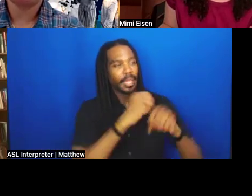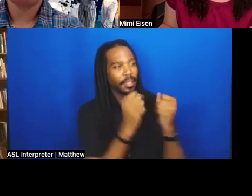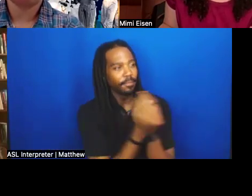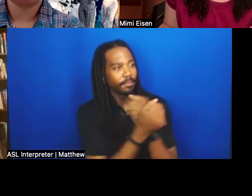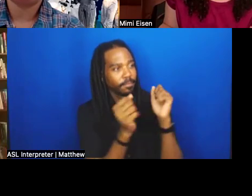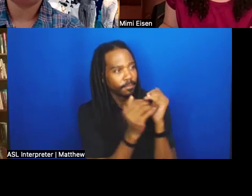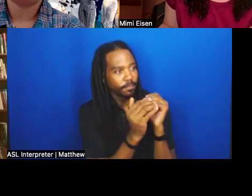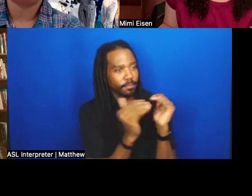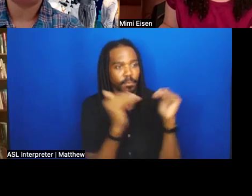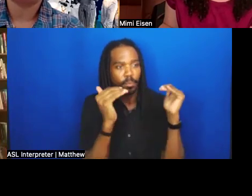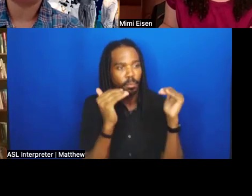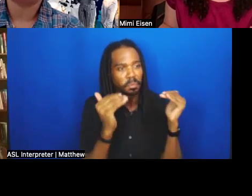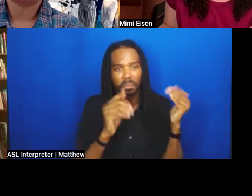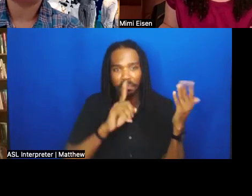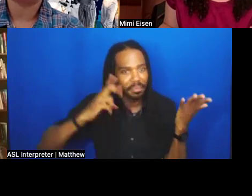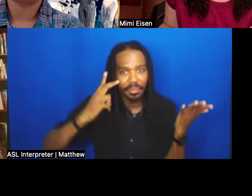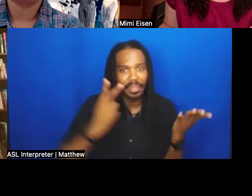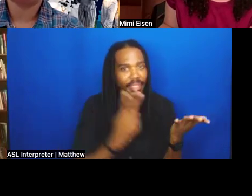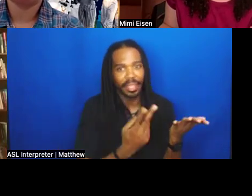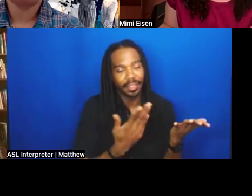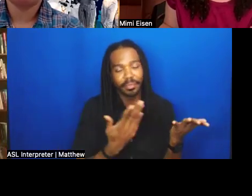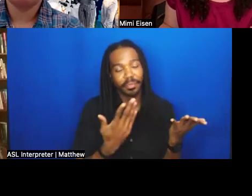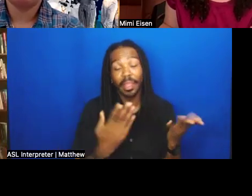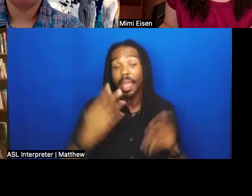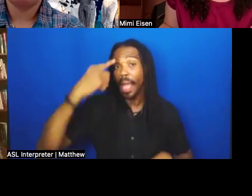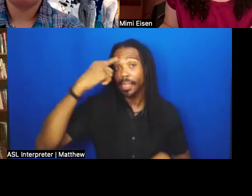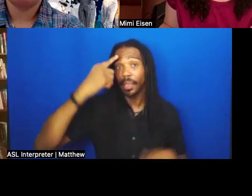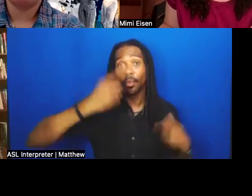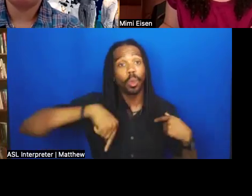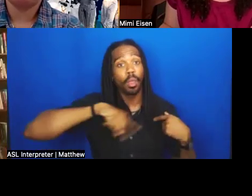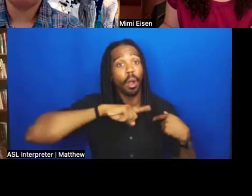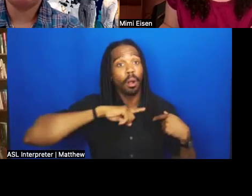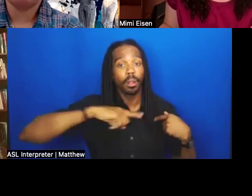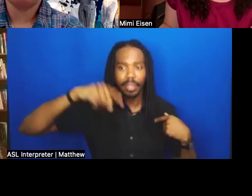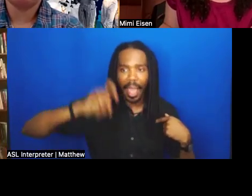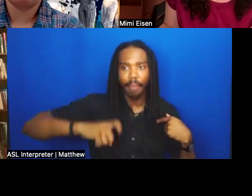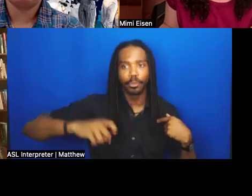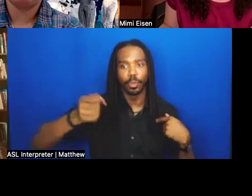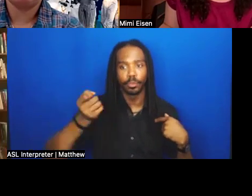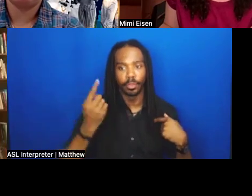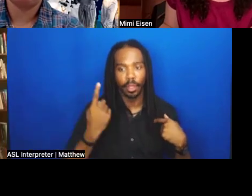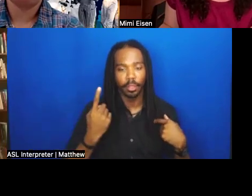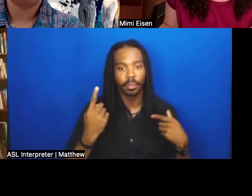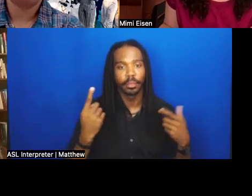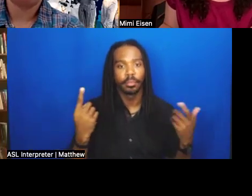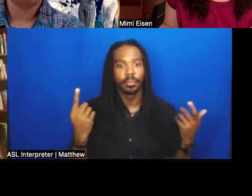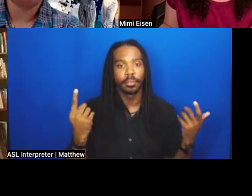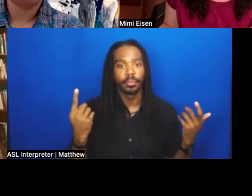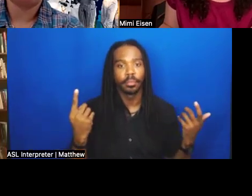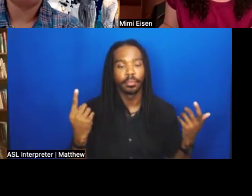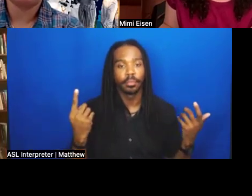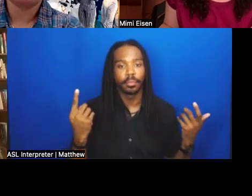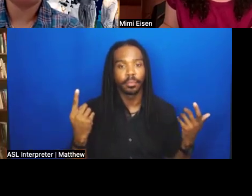I think that we have to understand that,